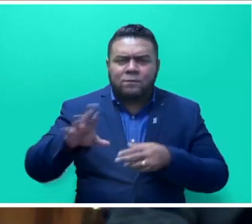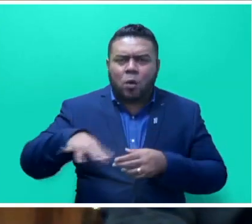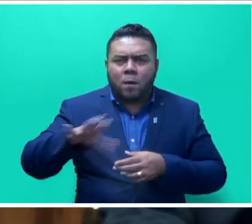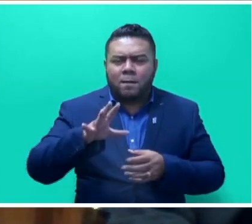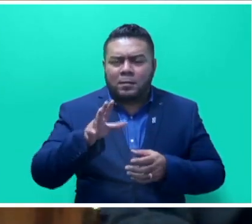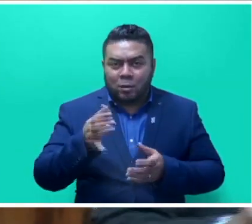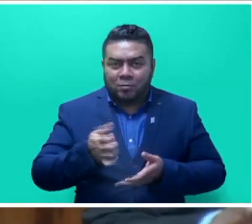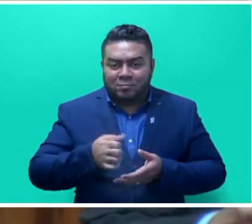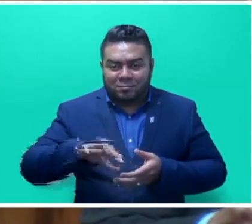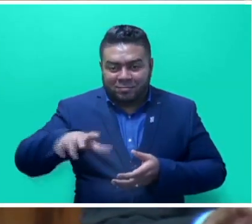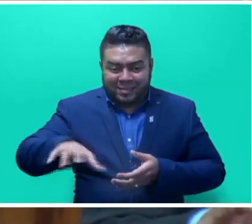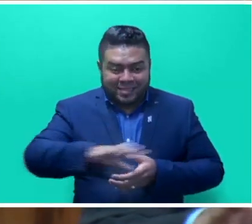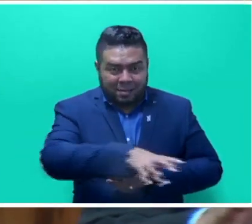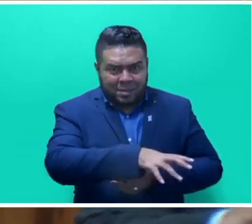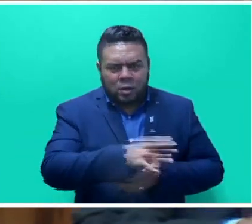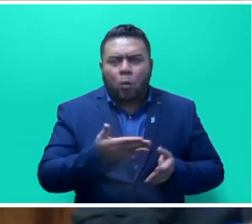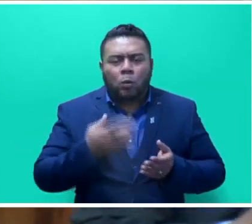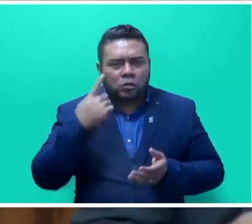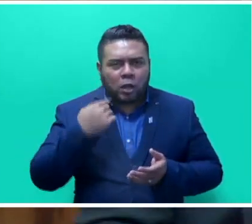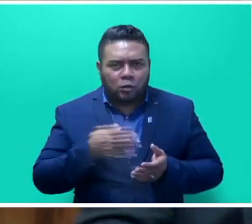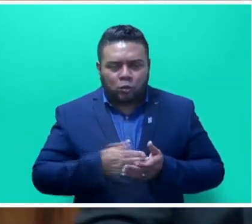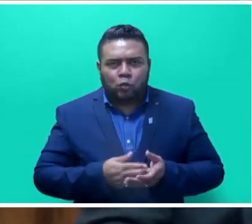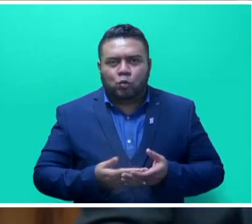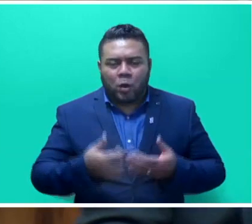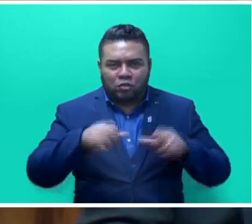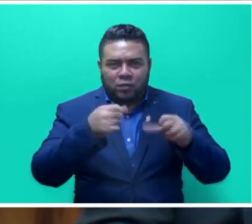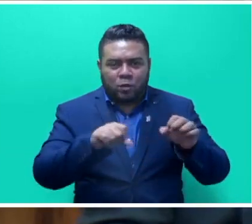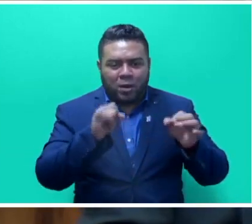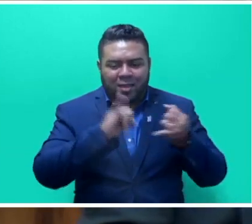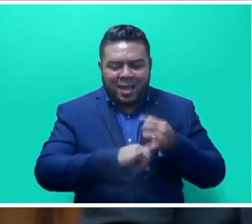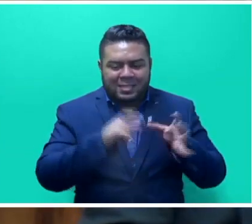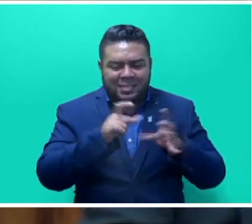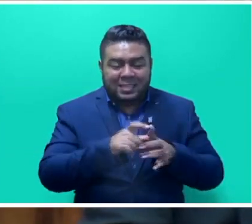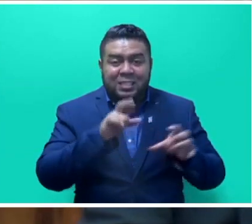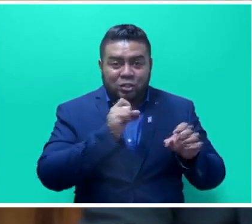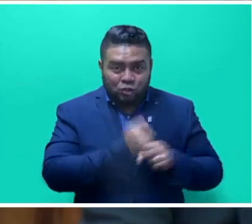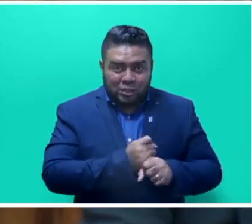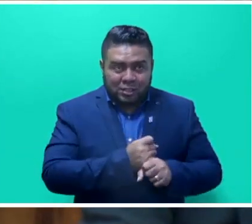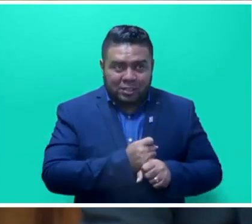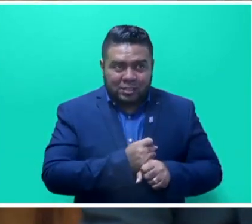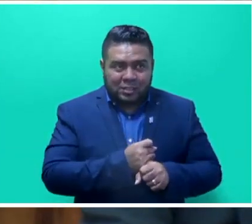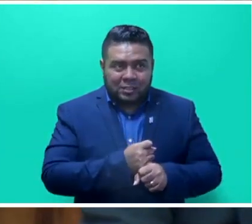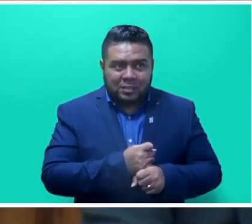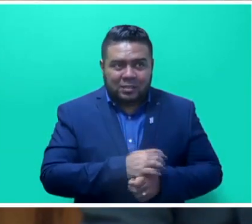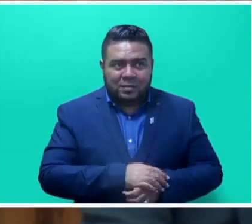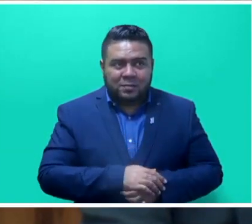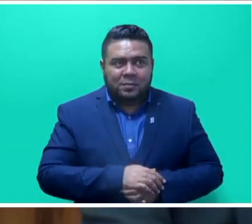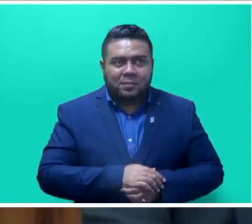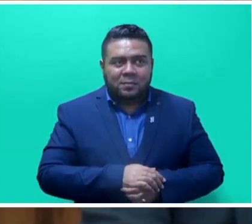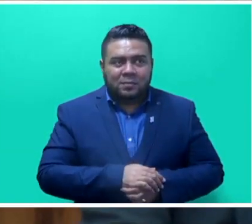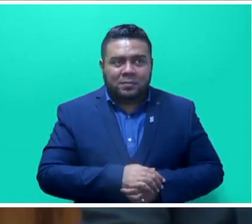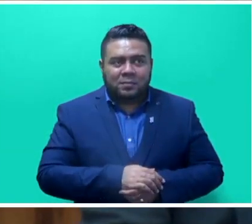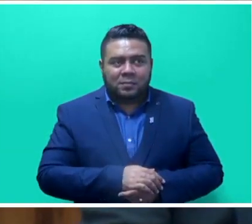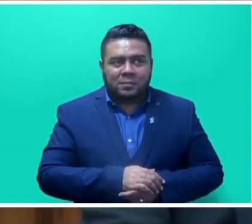towards achieving one of the SDGs that was alluded earlier by Honorable Siratu, in this